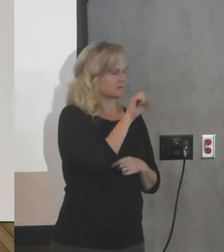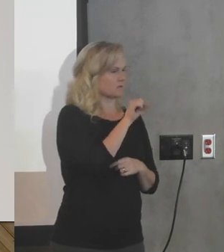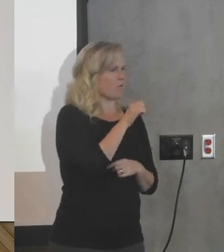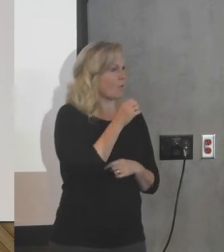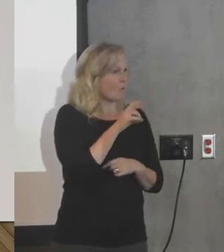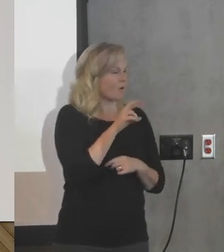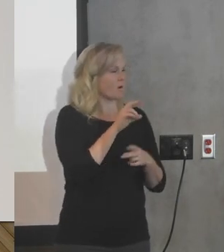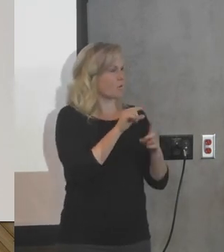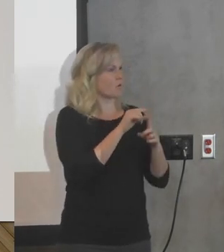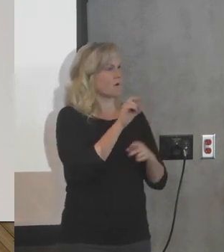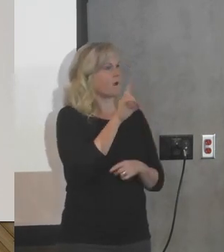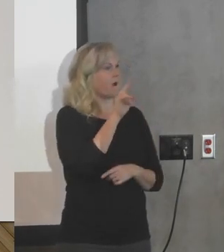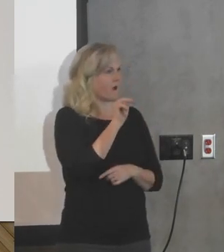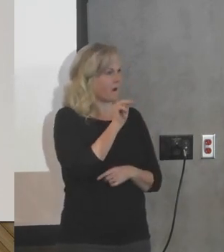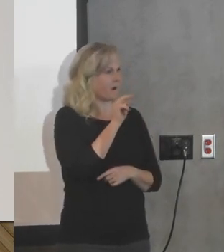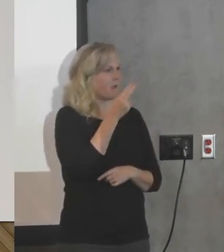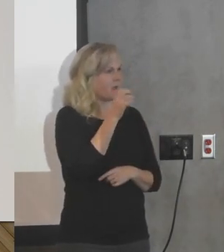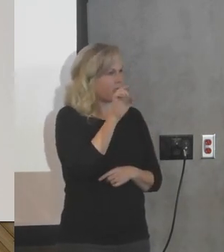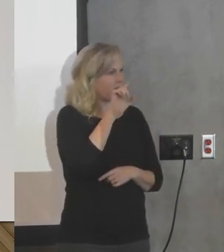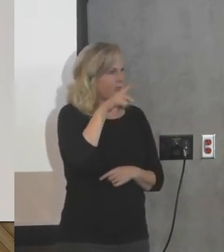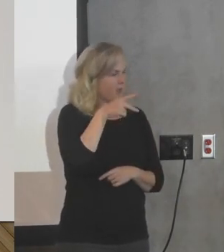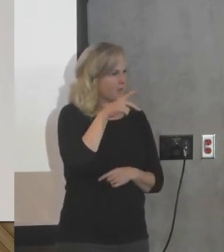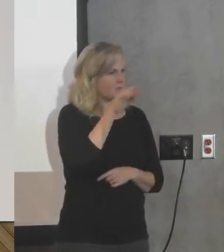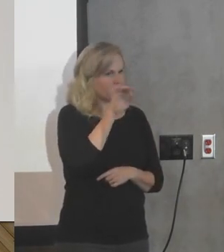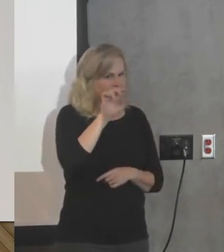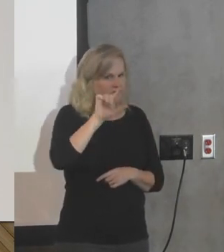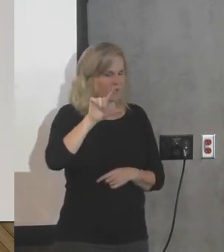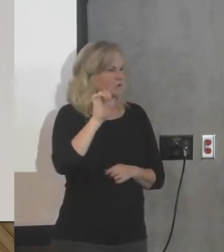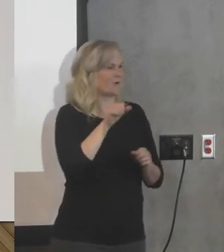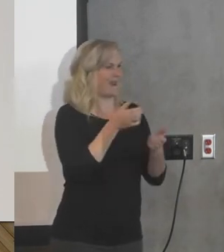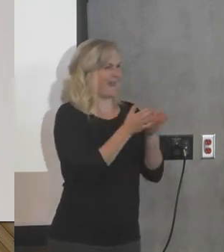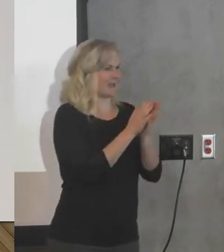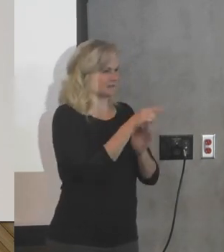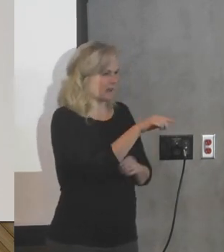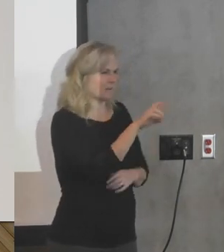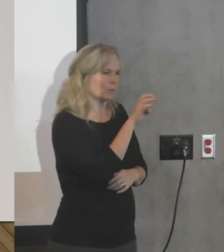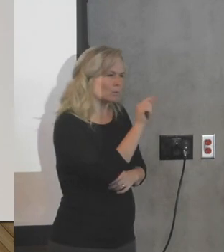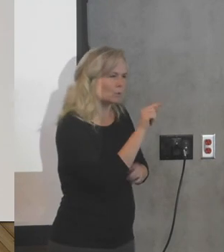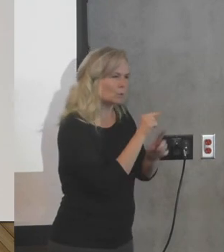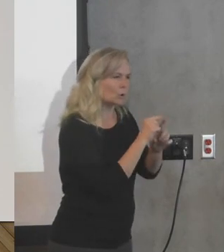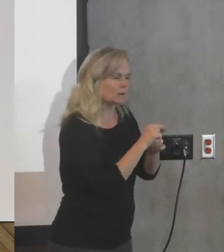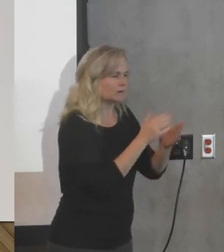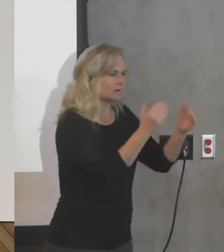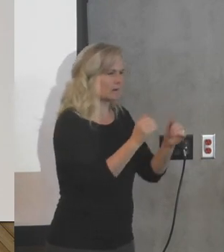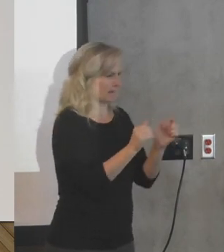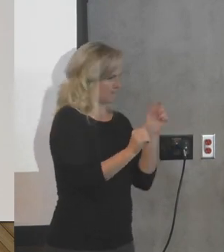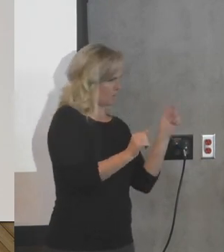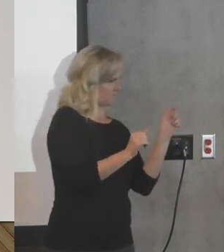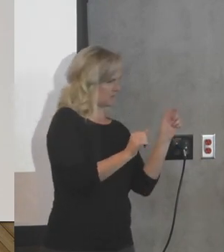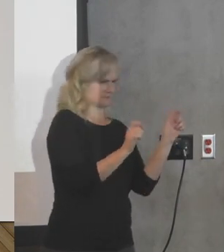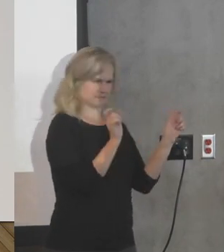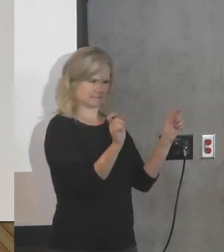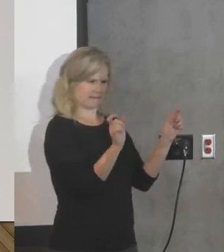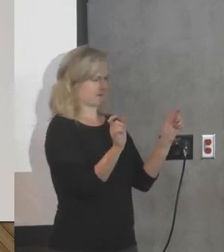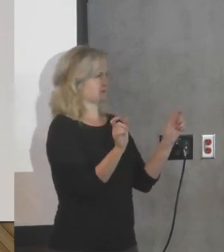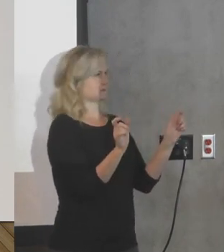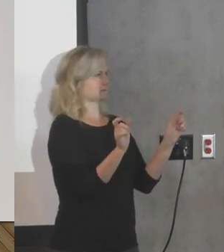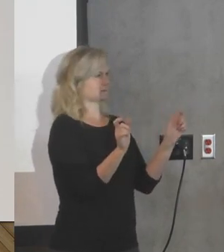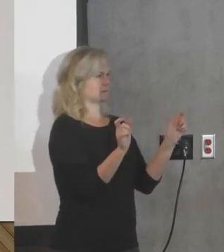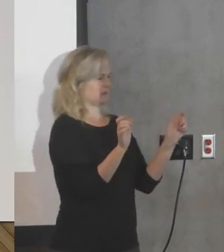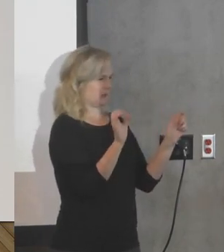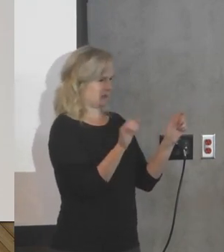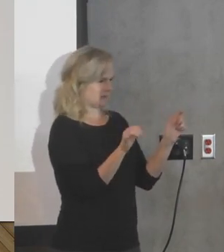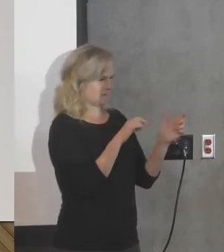unhelpful and say, what's the root word? What's the prefix? What's the suffix? How does that change the meaning of the